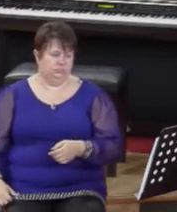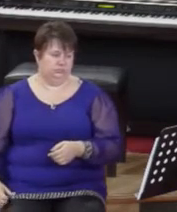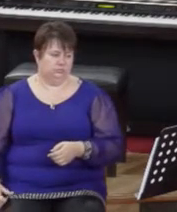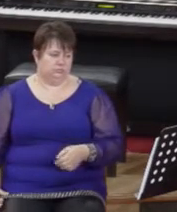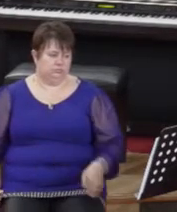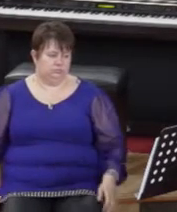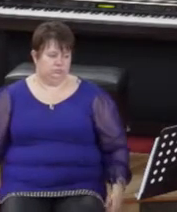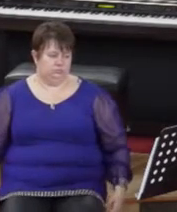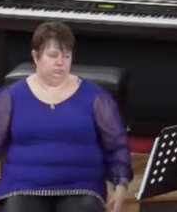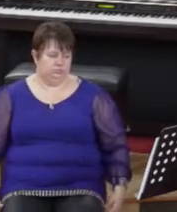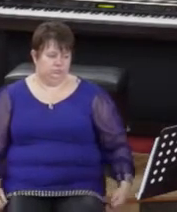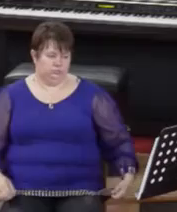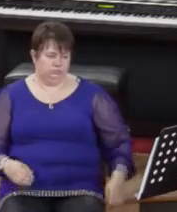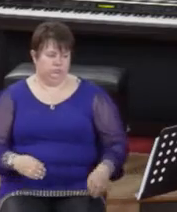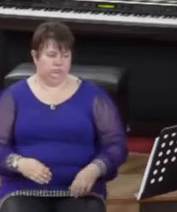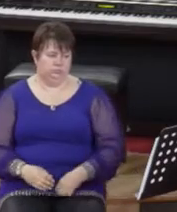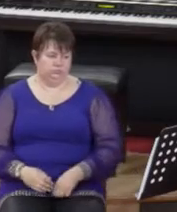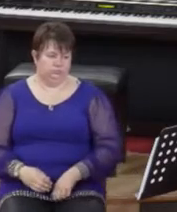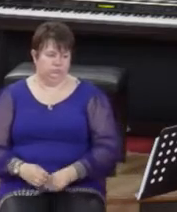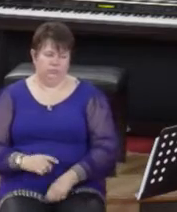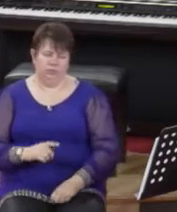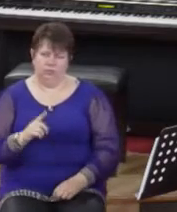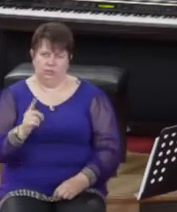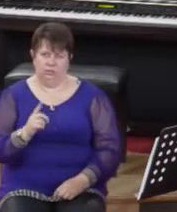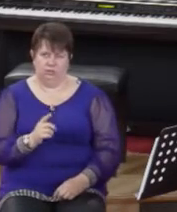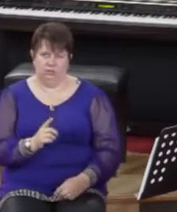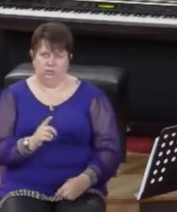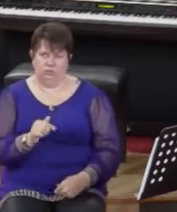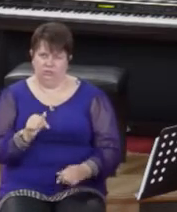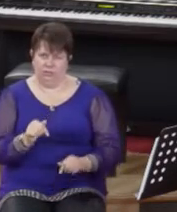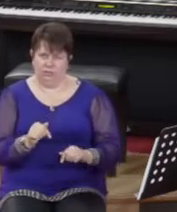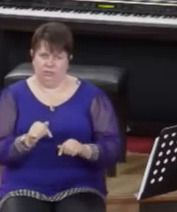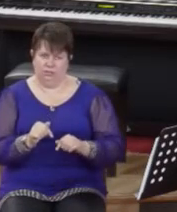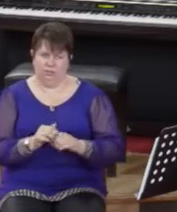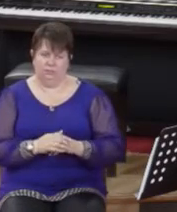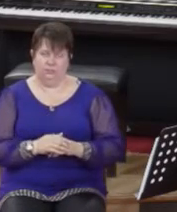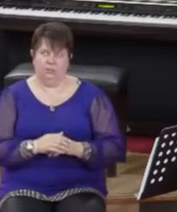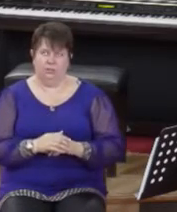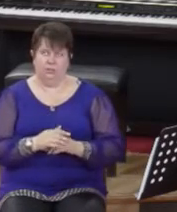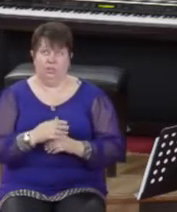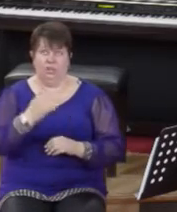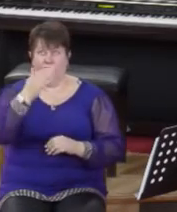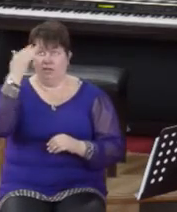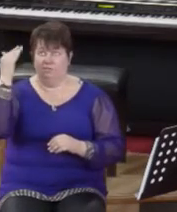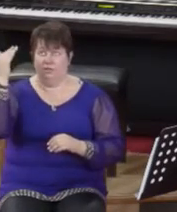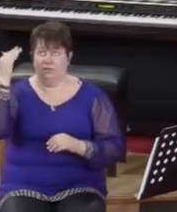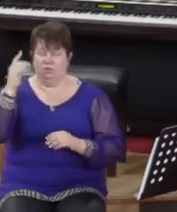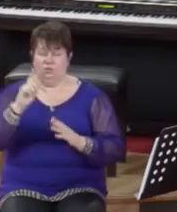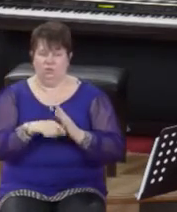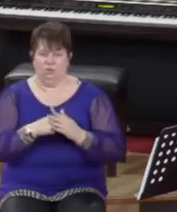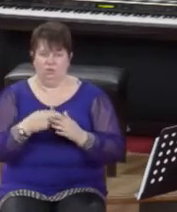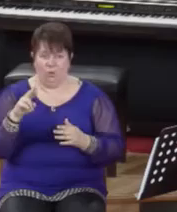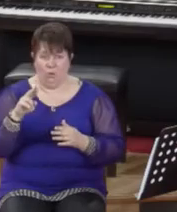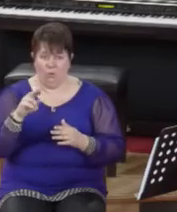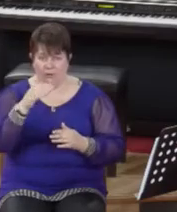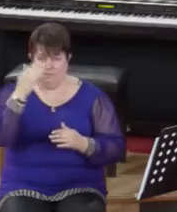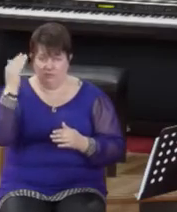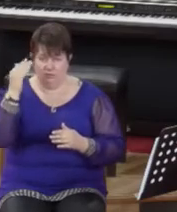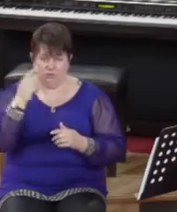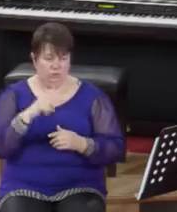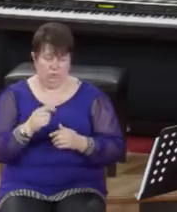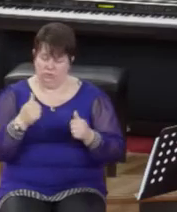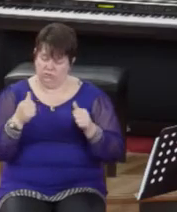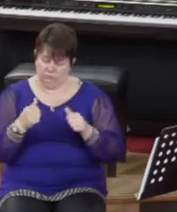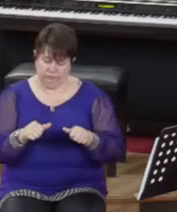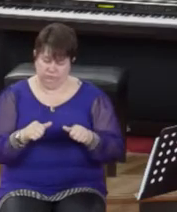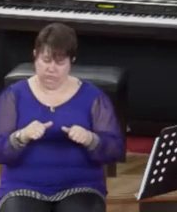But I would go as far as to say more than that. It's not just that heaven or the hope of heaven is not assured,